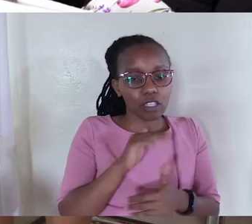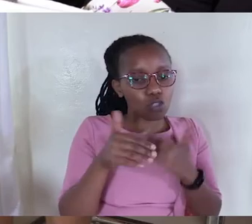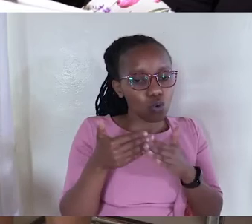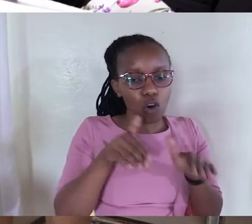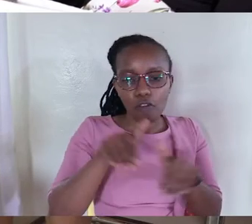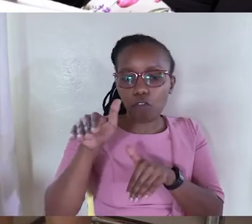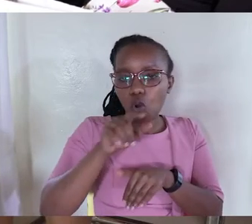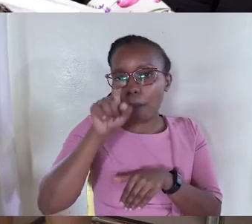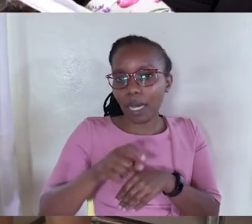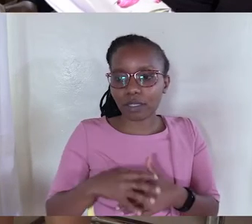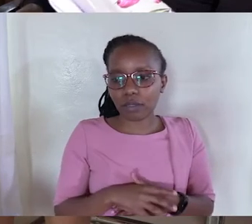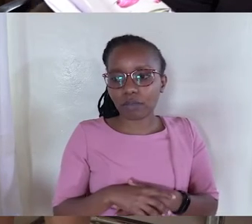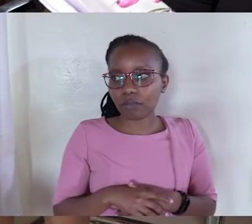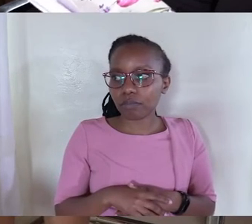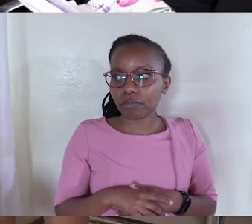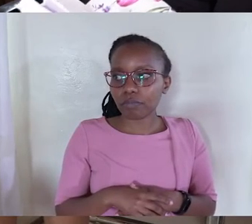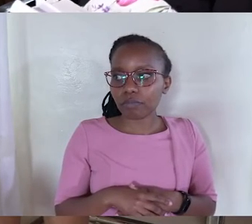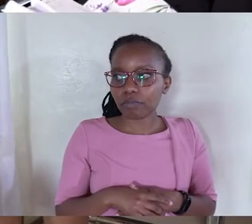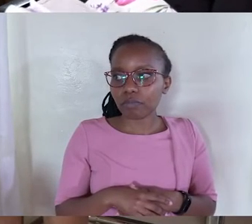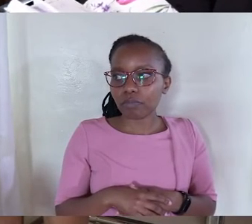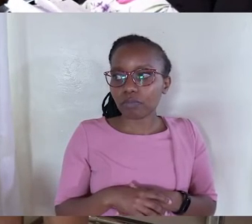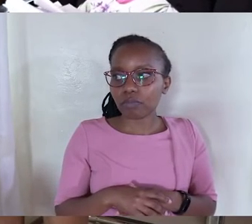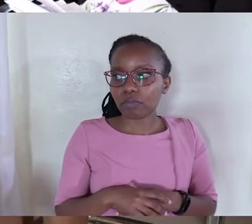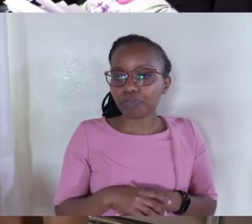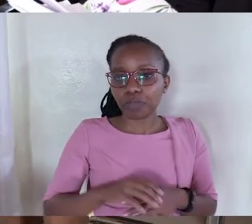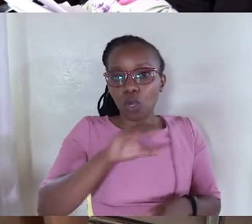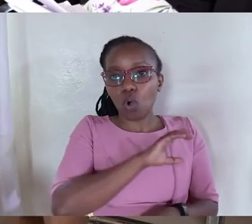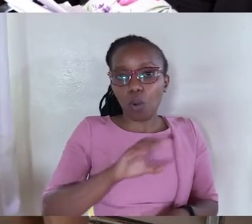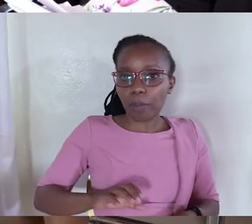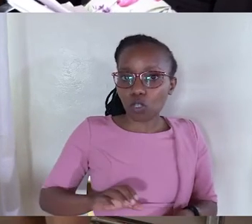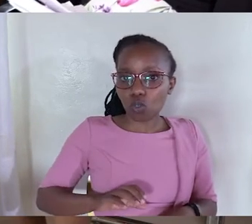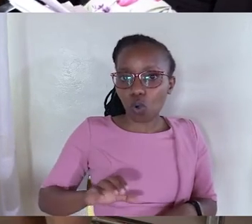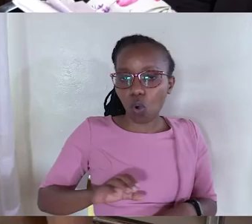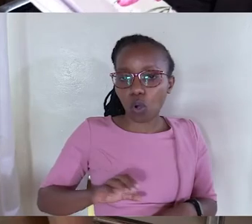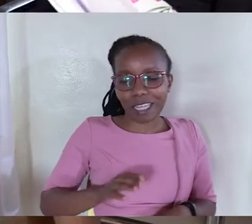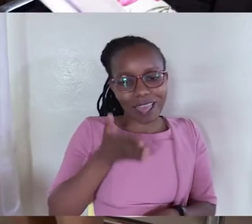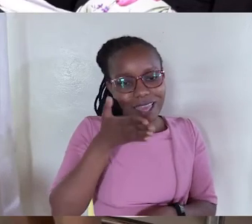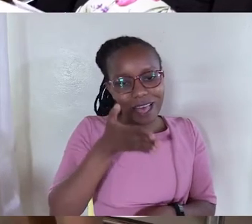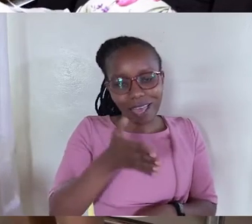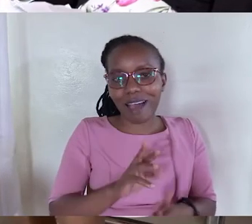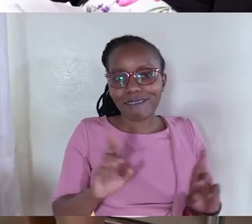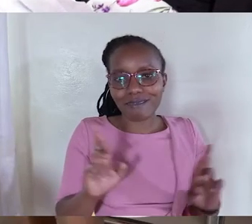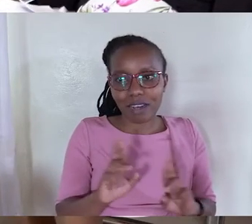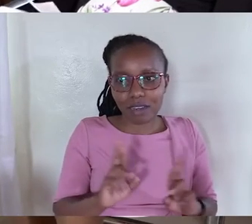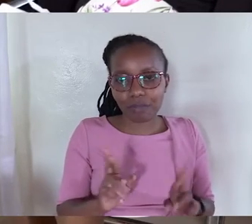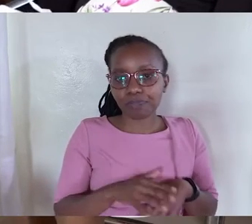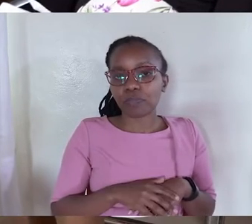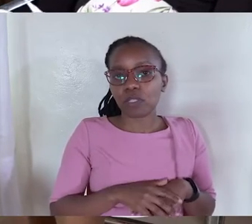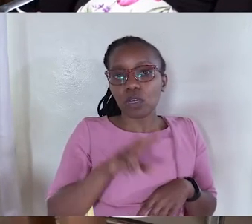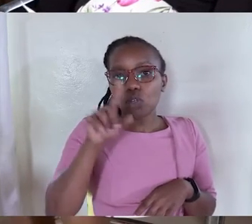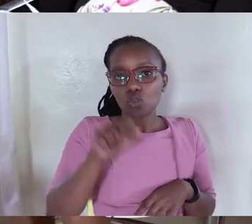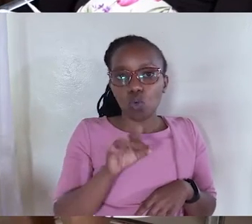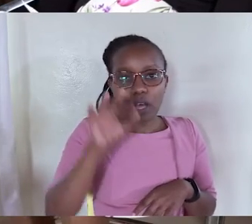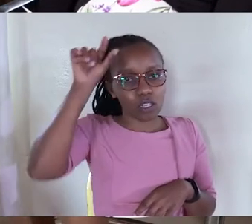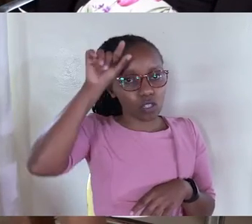comply. Now, other than that, the commission has also been at the forefront to ensure that the two-thirds gender